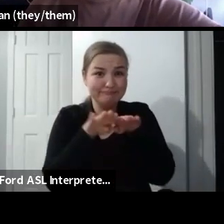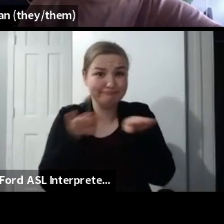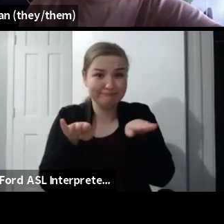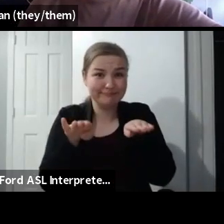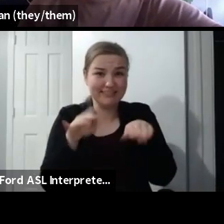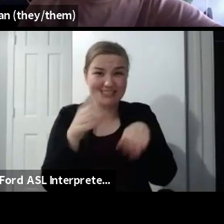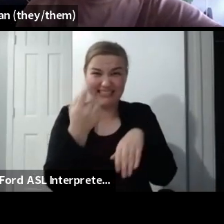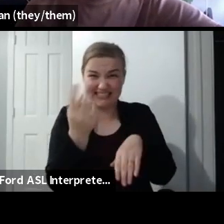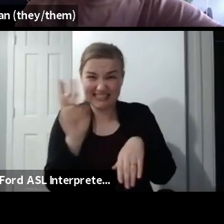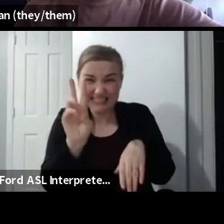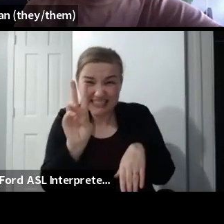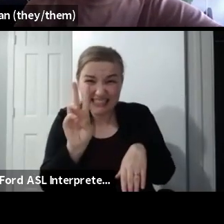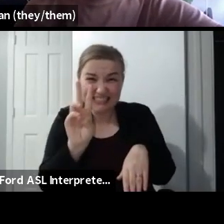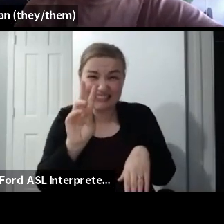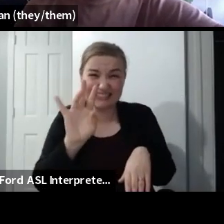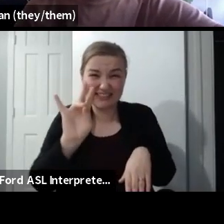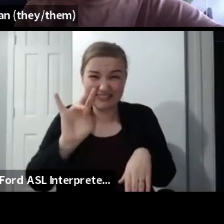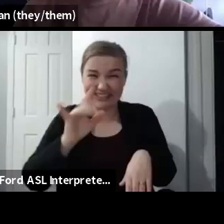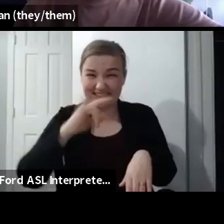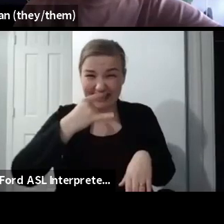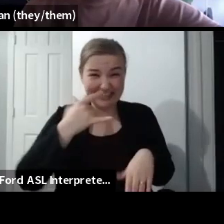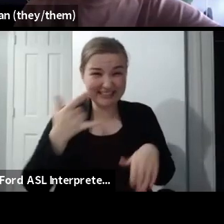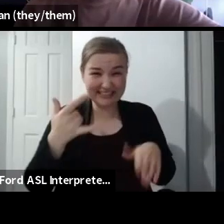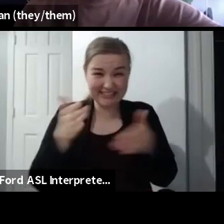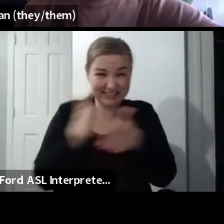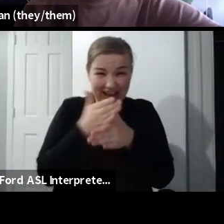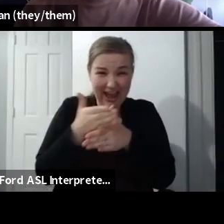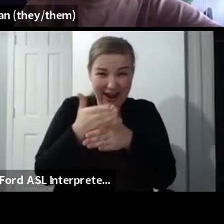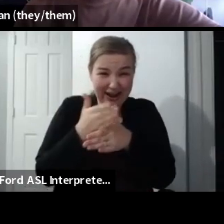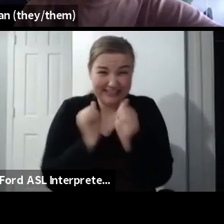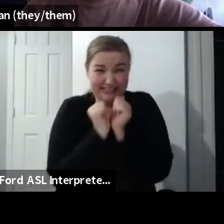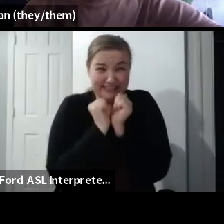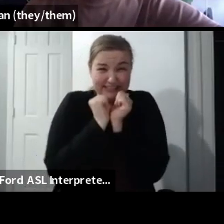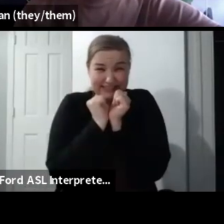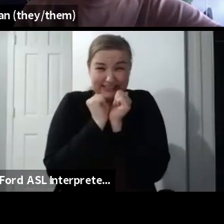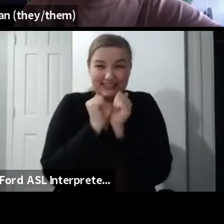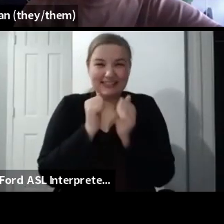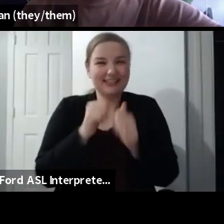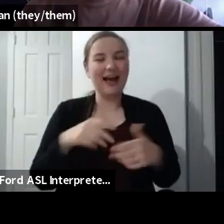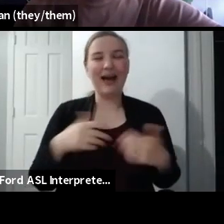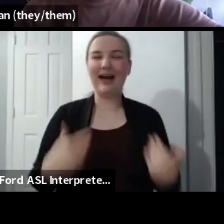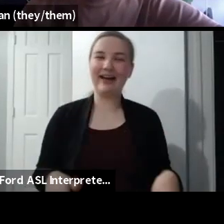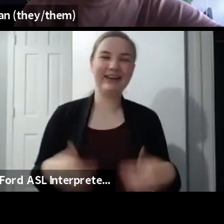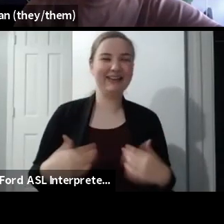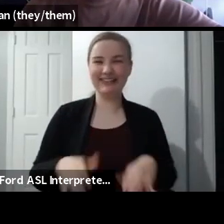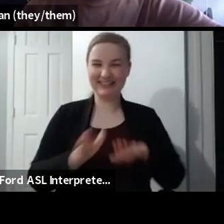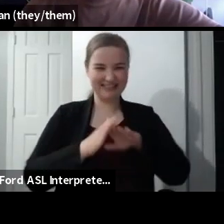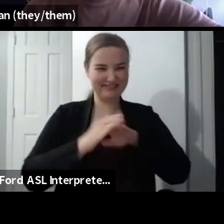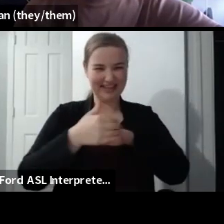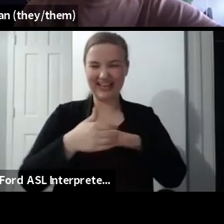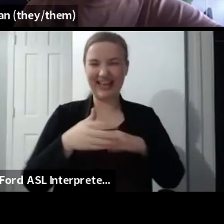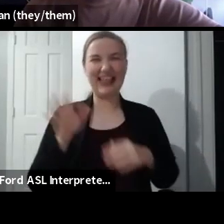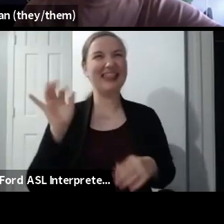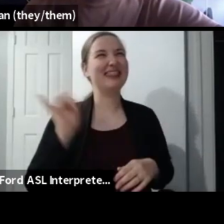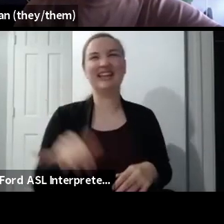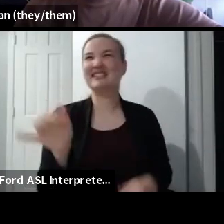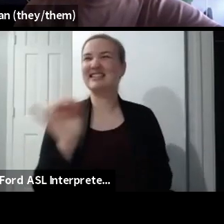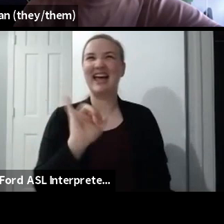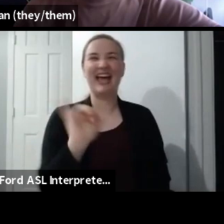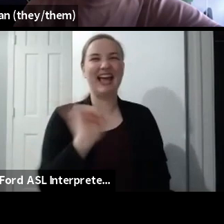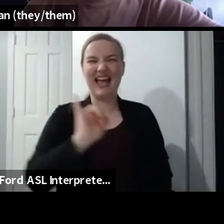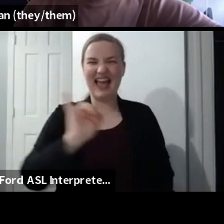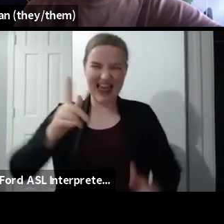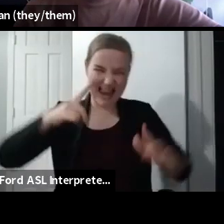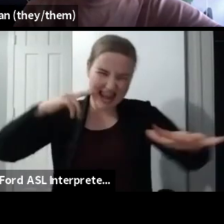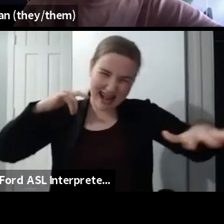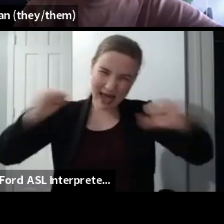grandmother's house in the countryside of Jamaica. Oh my gosh, there's no, that is the loudest. That was like